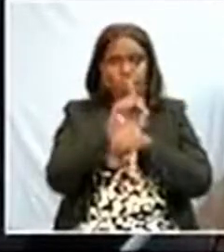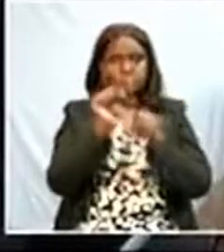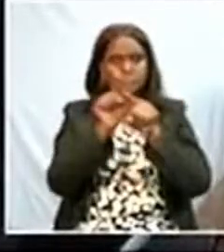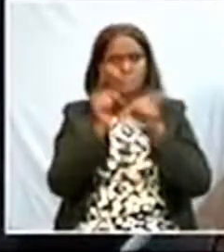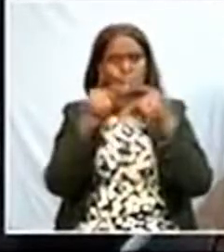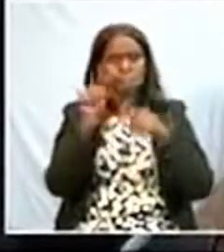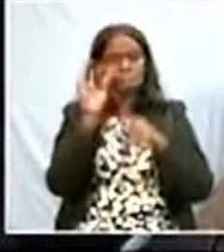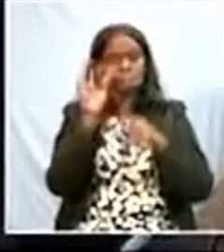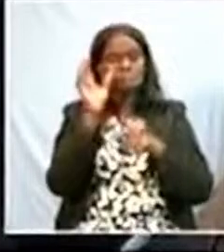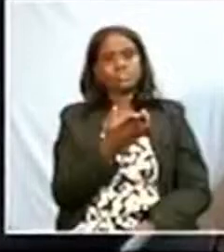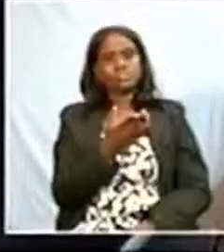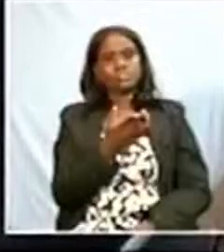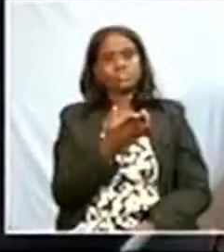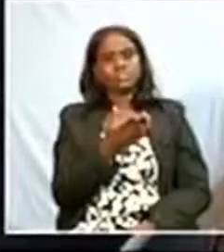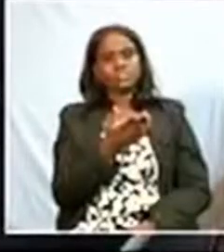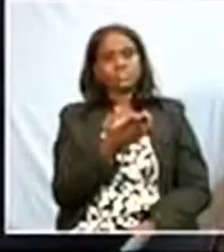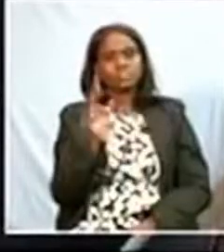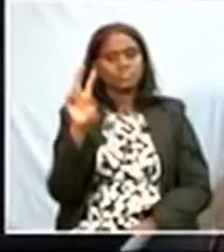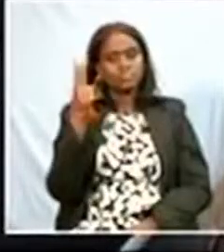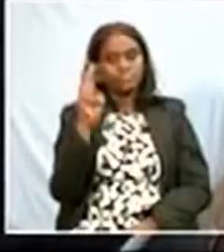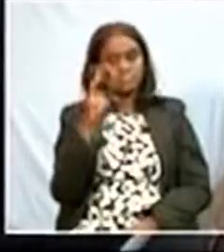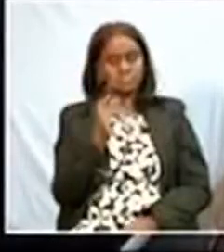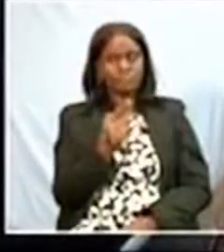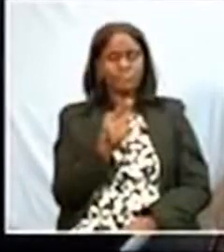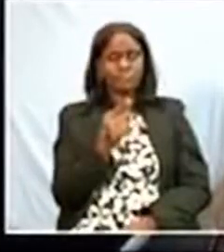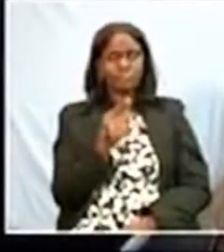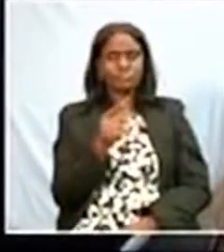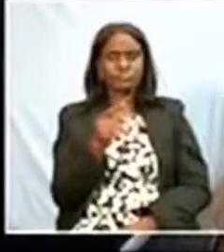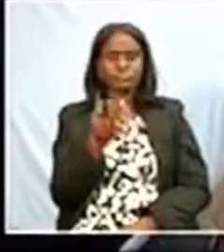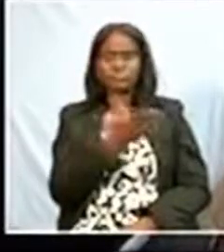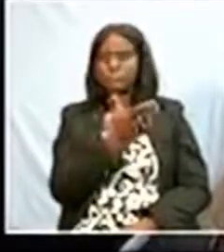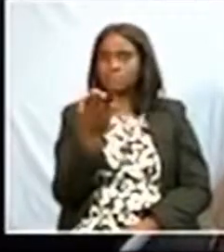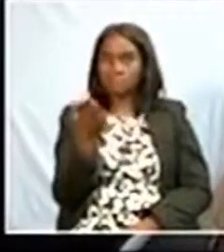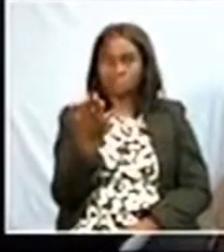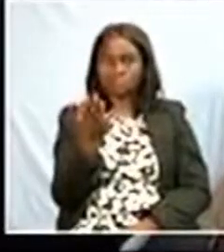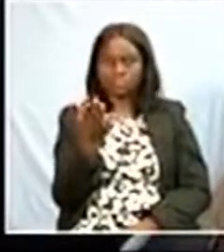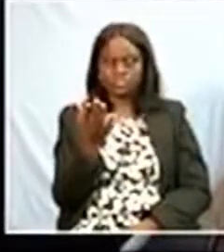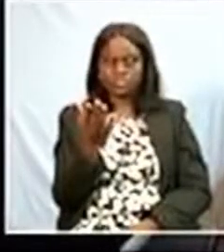conducted? Second, the